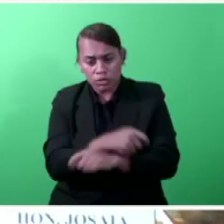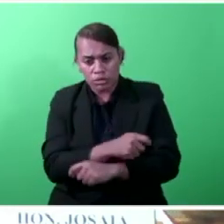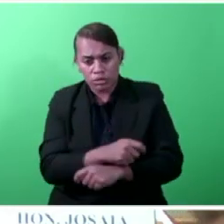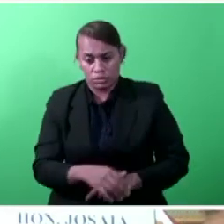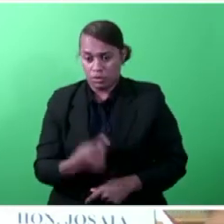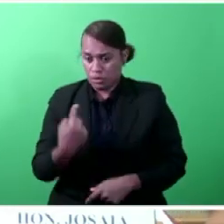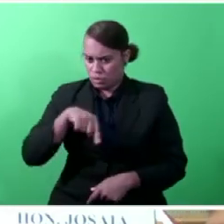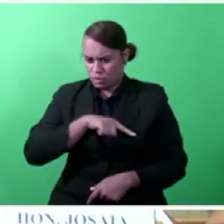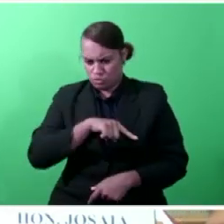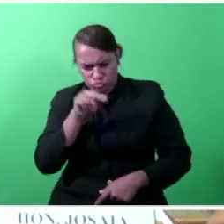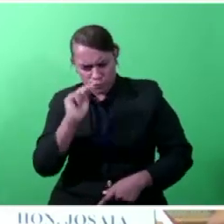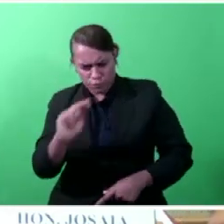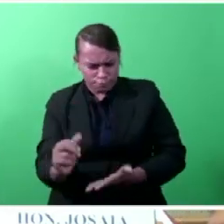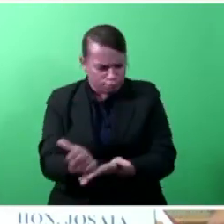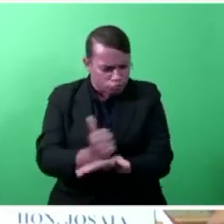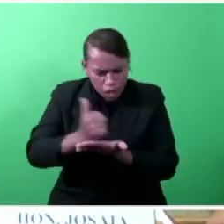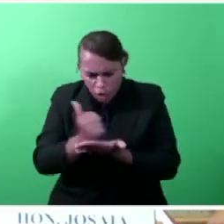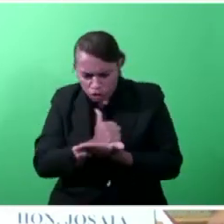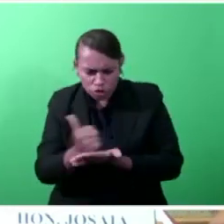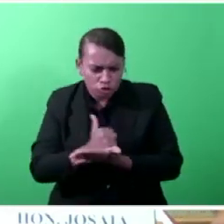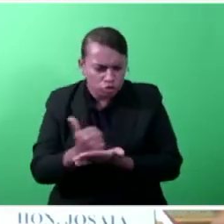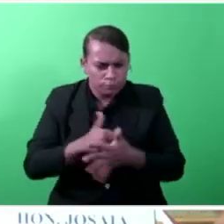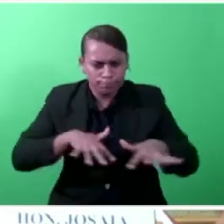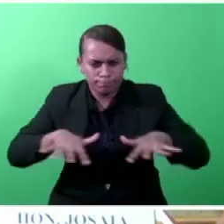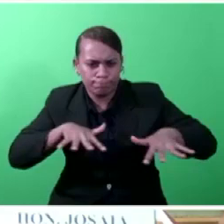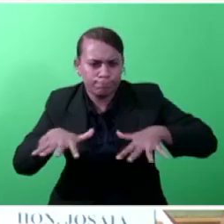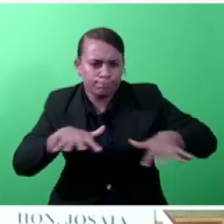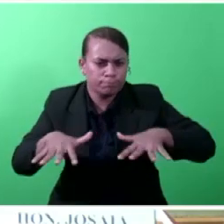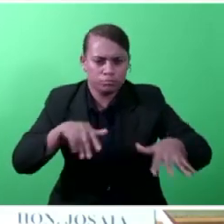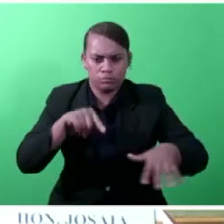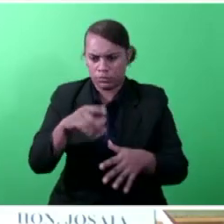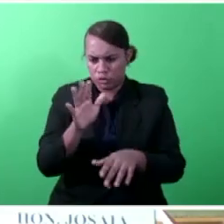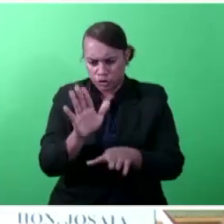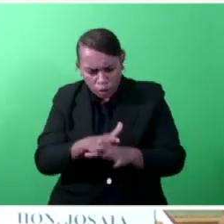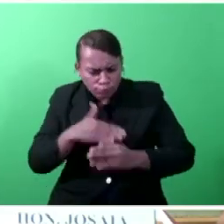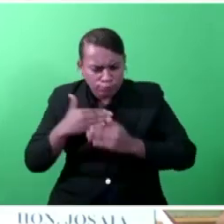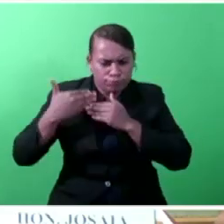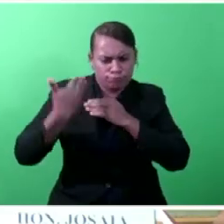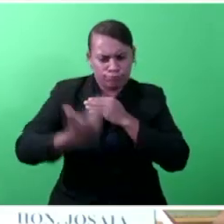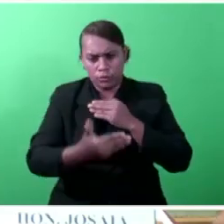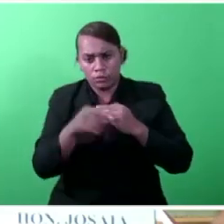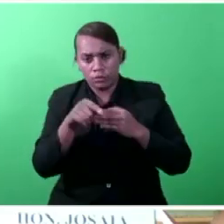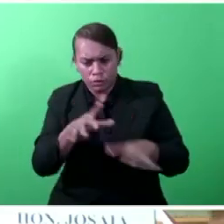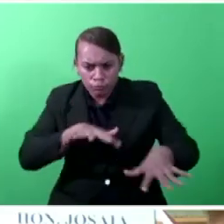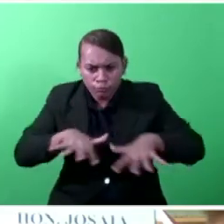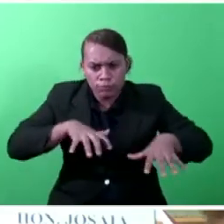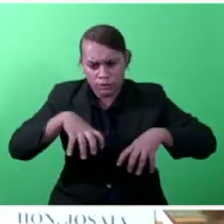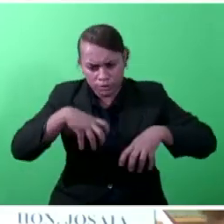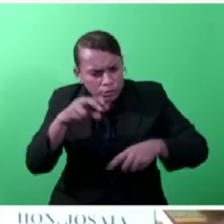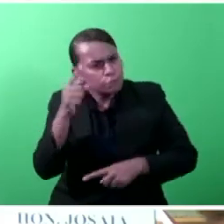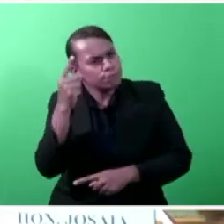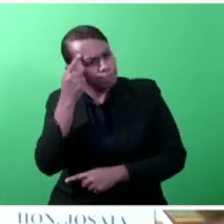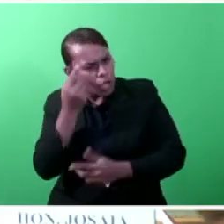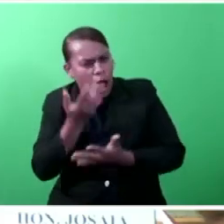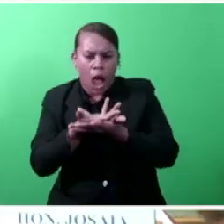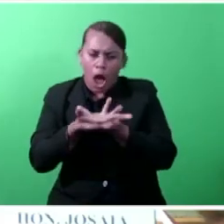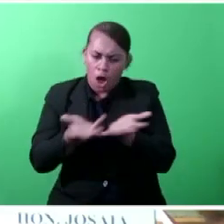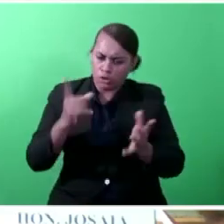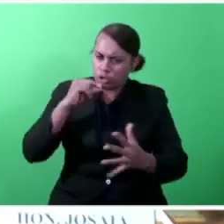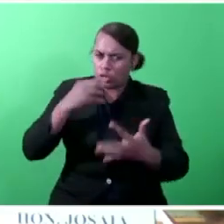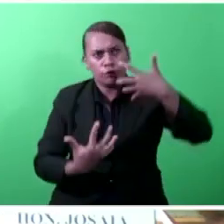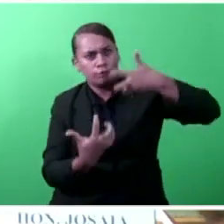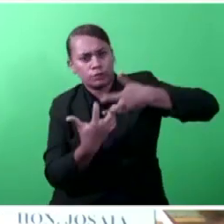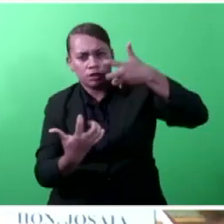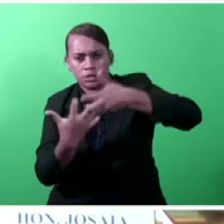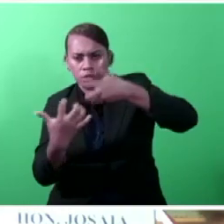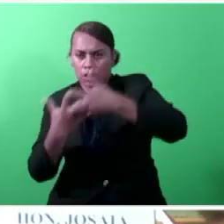become active and long-term and have long-term strategic thinking as to what we will do internationally and what we will do